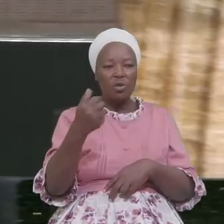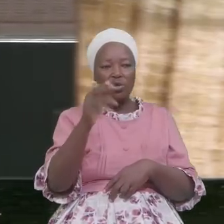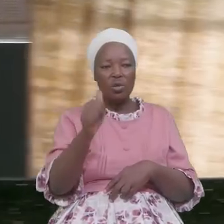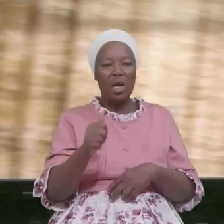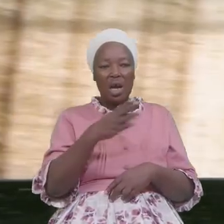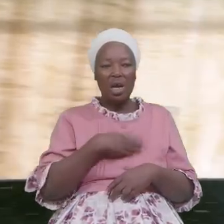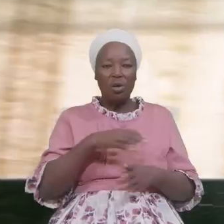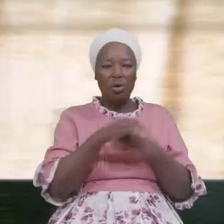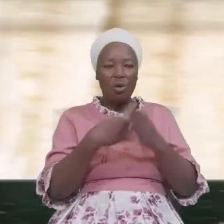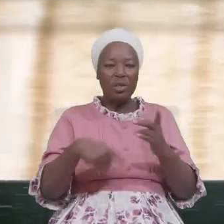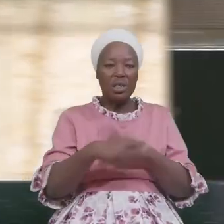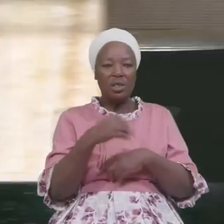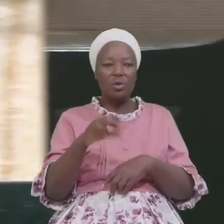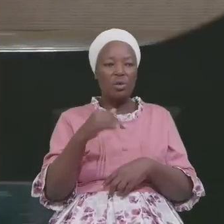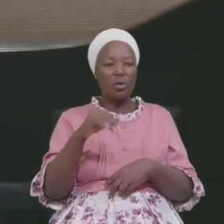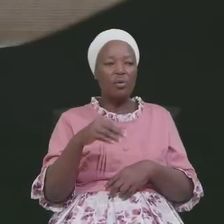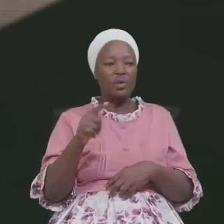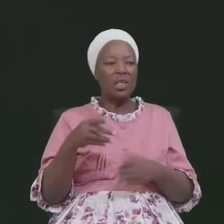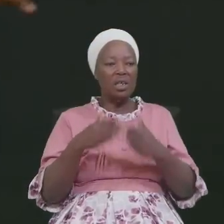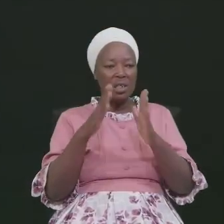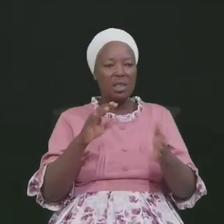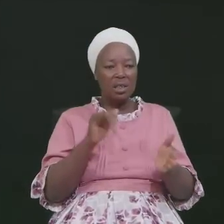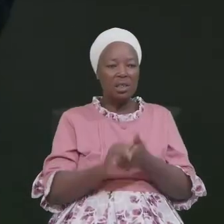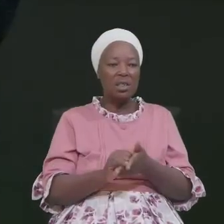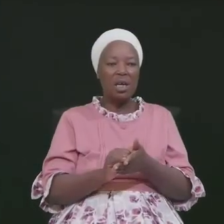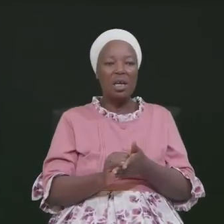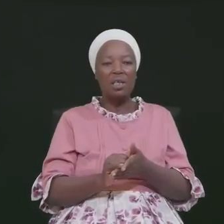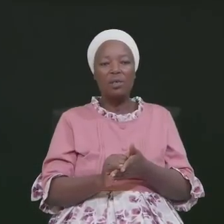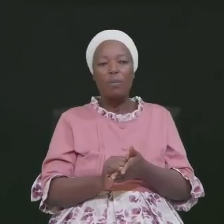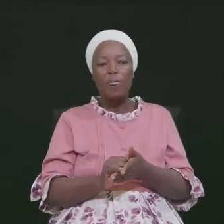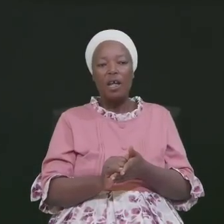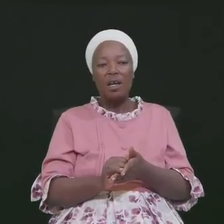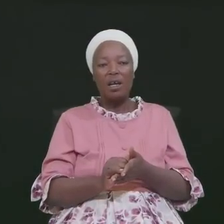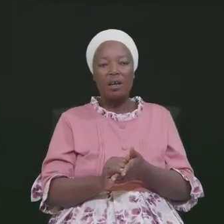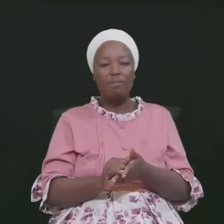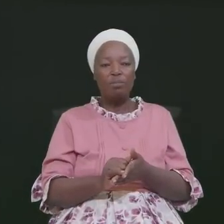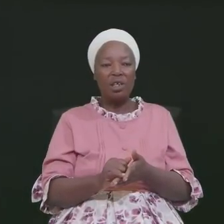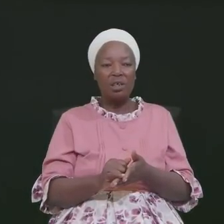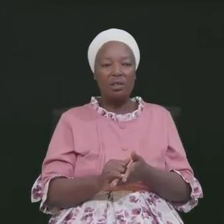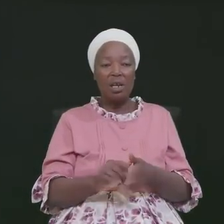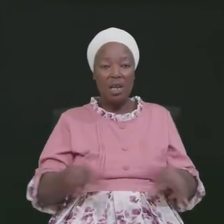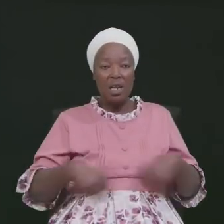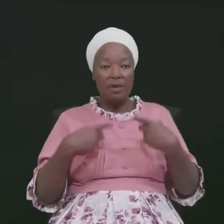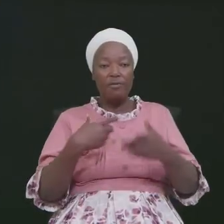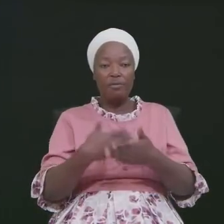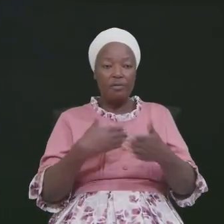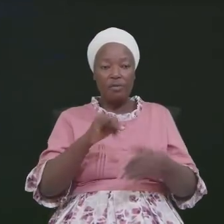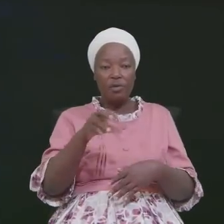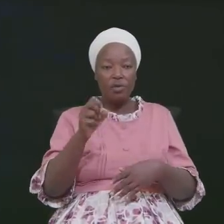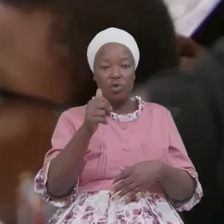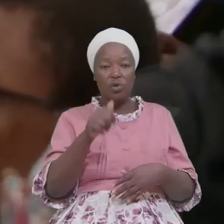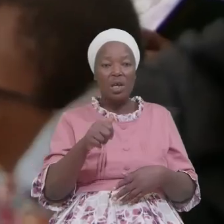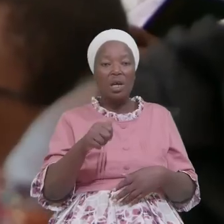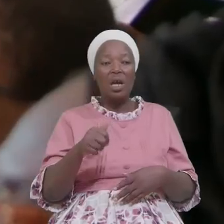outlived Joshua, which had known all the works of the Lord that he had